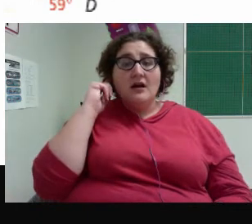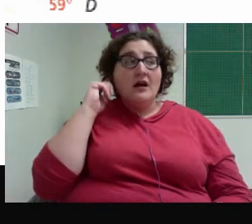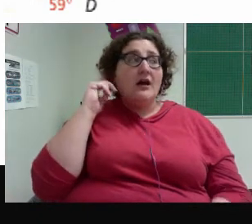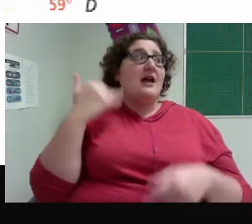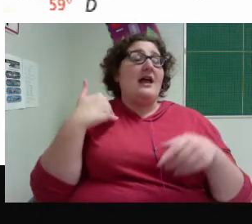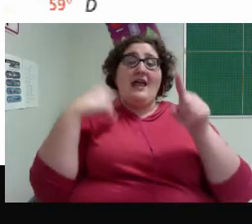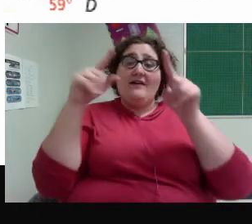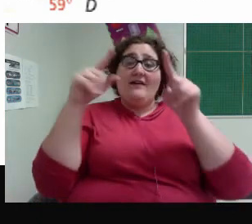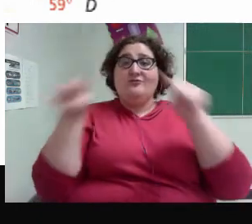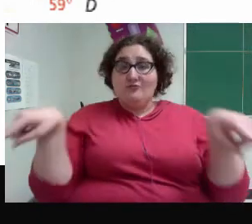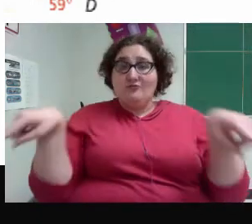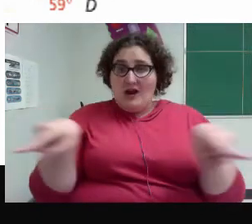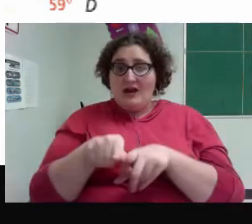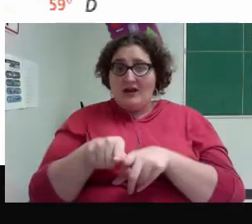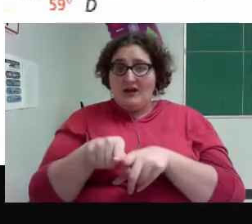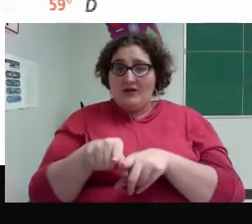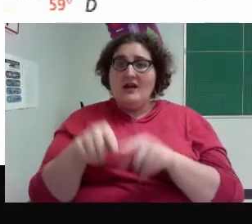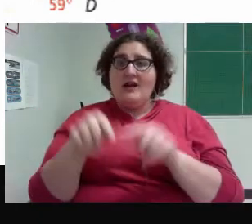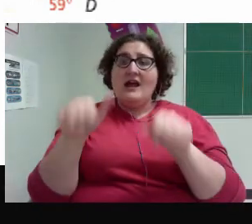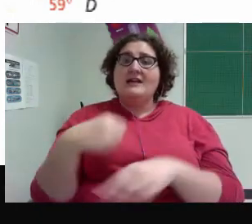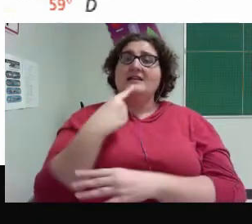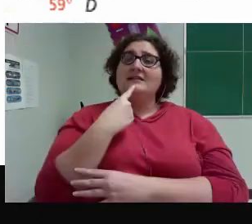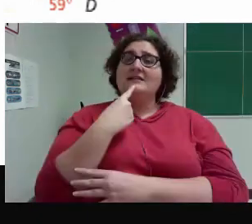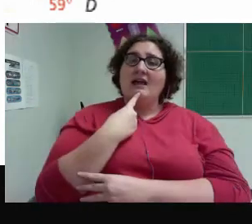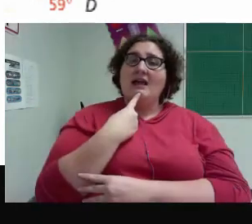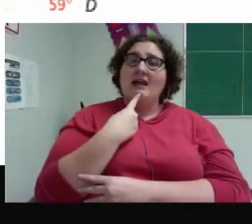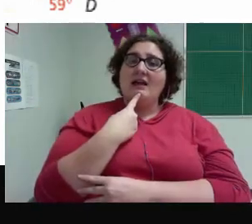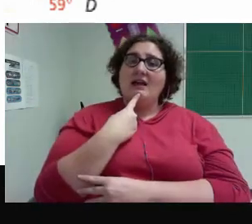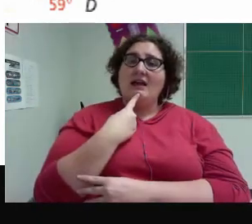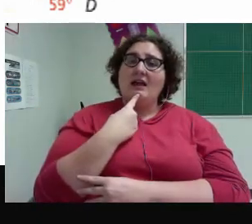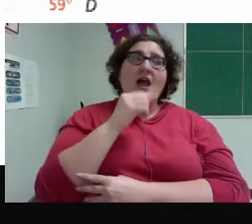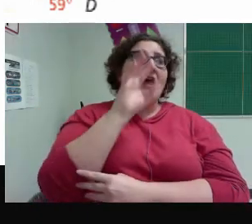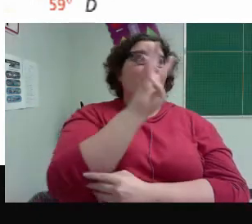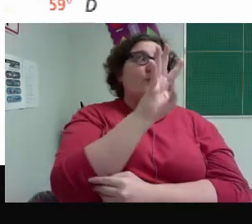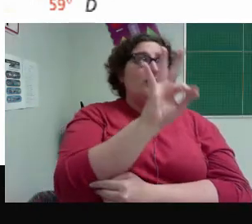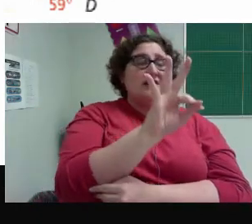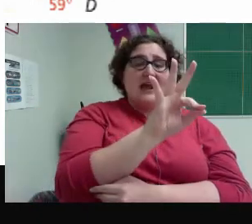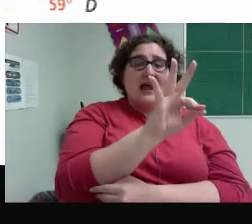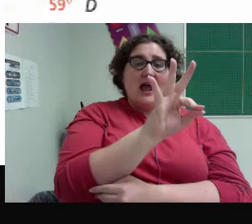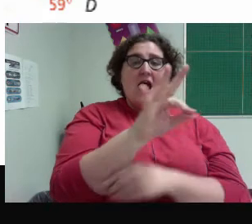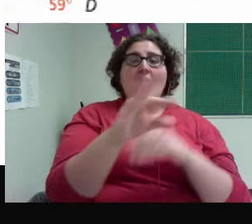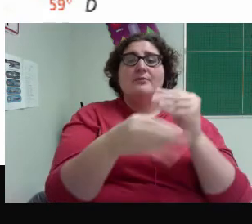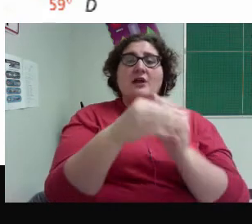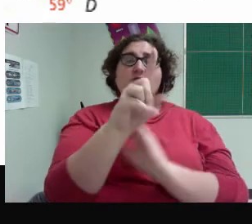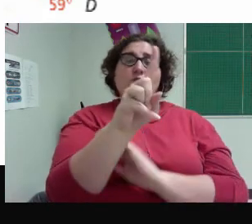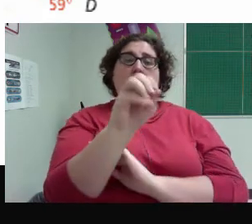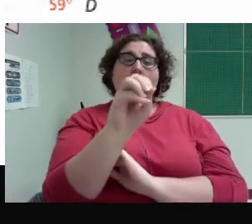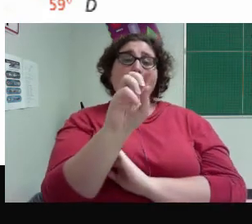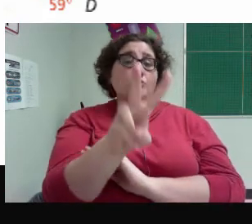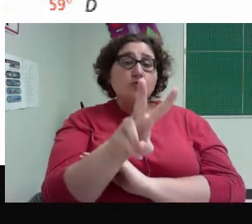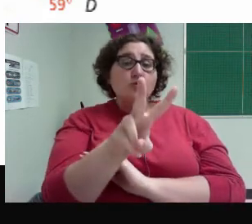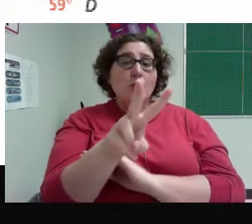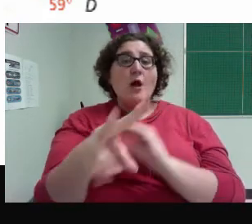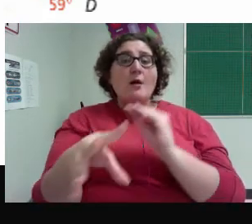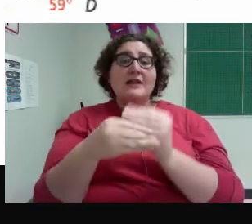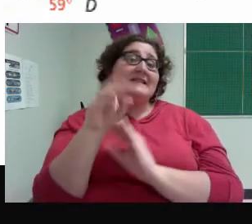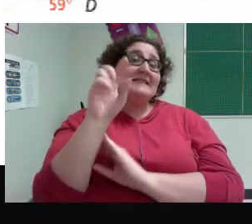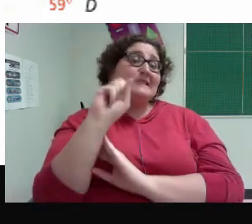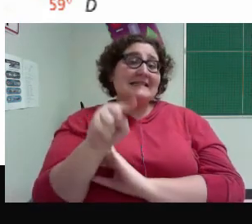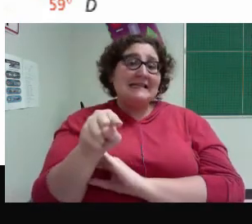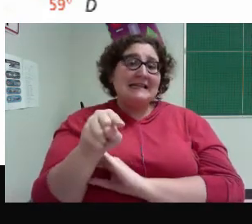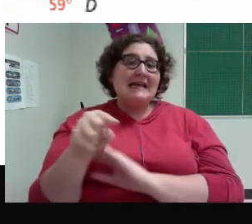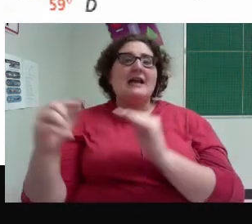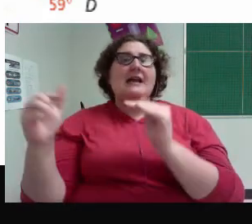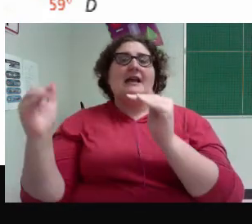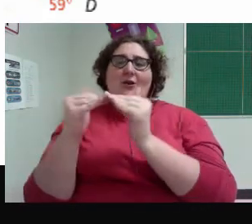have a triangle, and so I can say 49 plus 102 plus